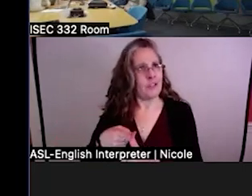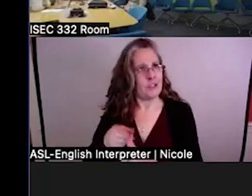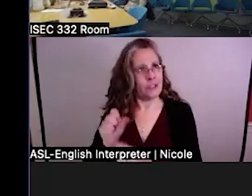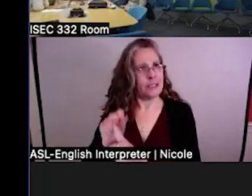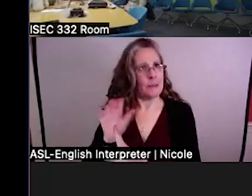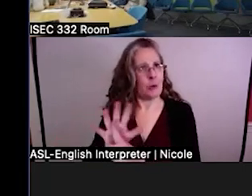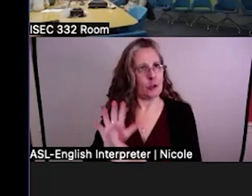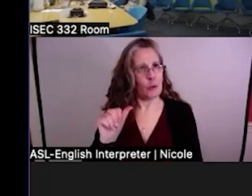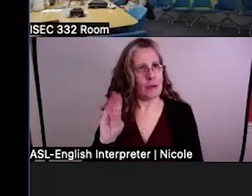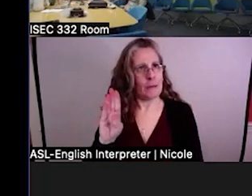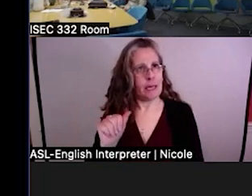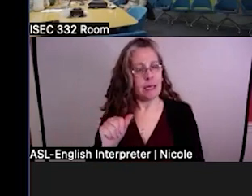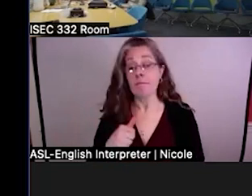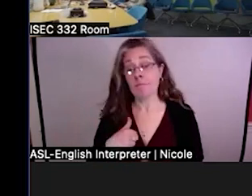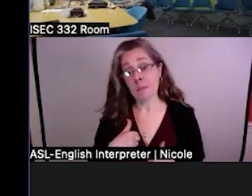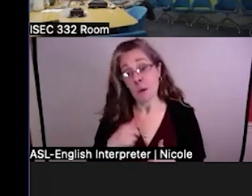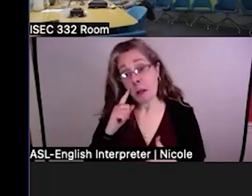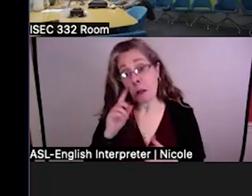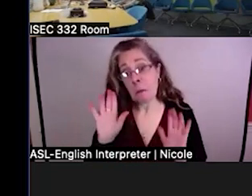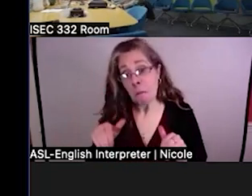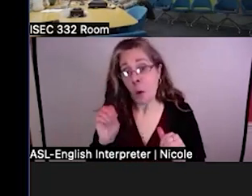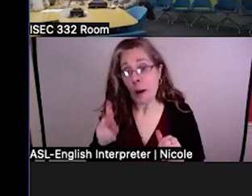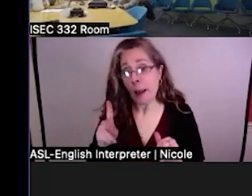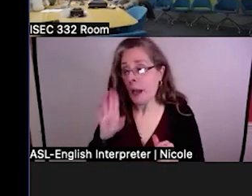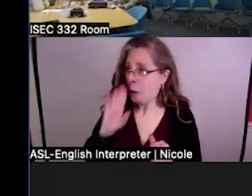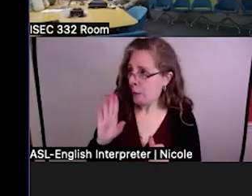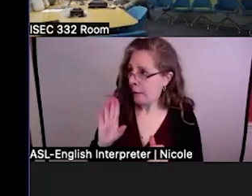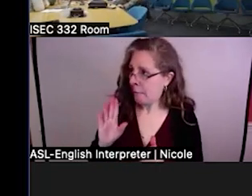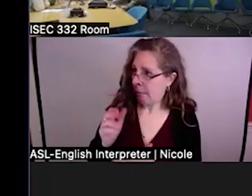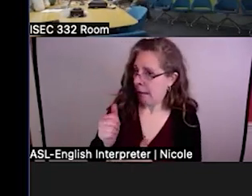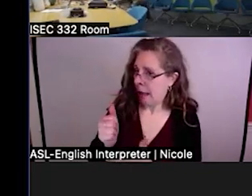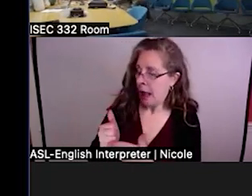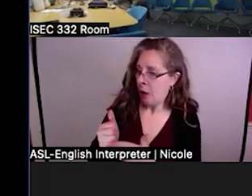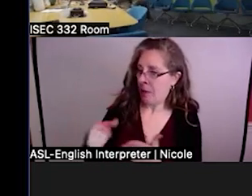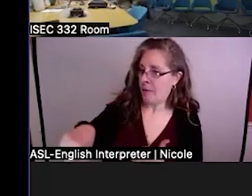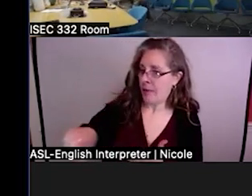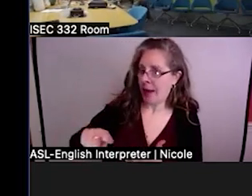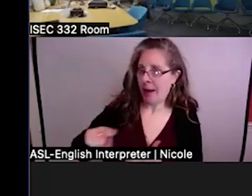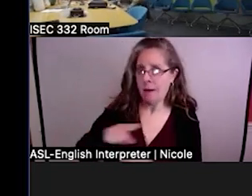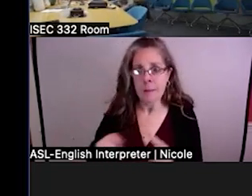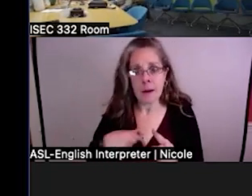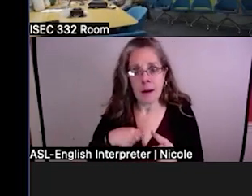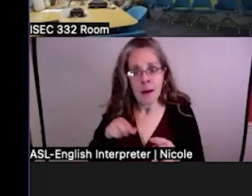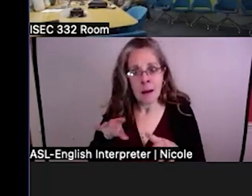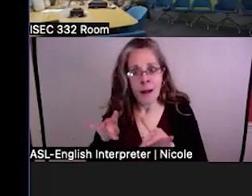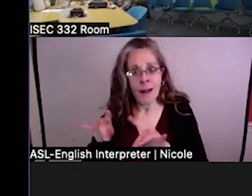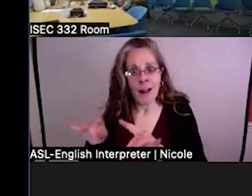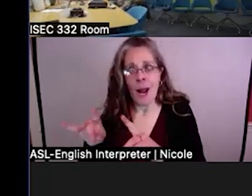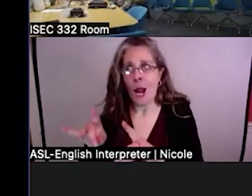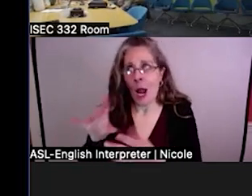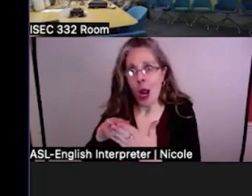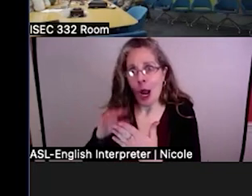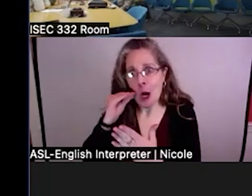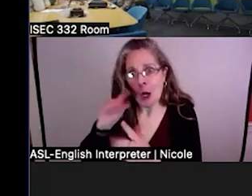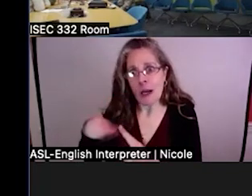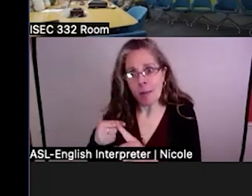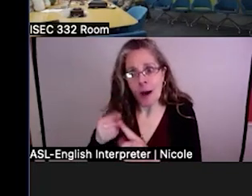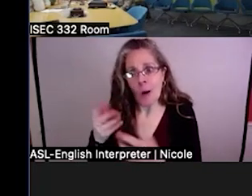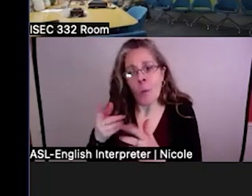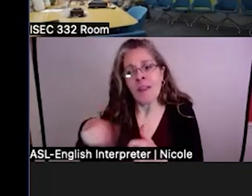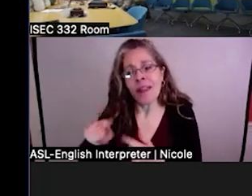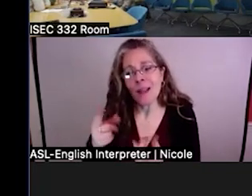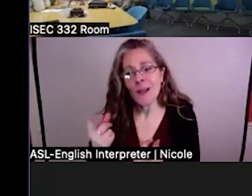I'll just do my thing, help them. And then I started to learn more and more about actually what they were doing. And, I always had